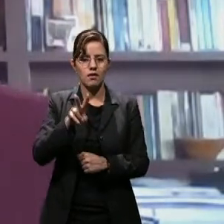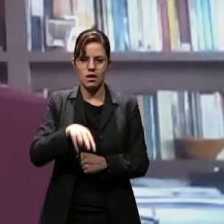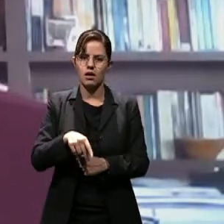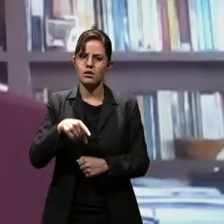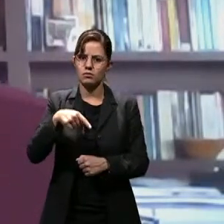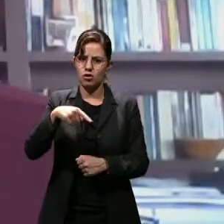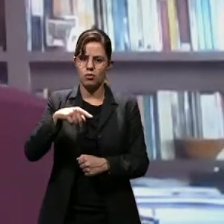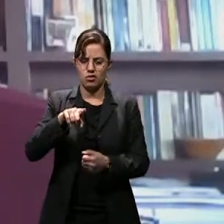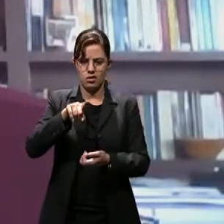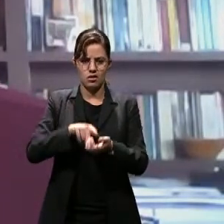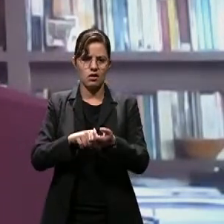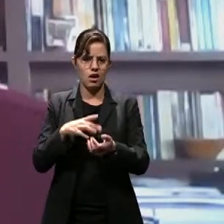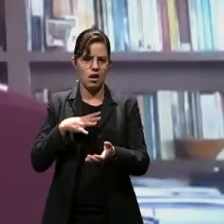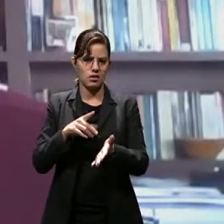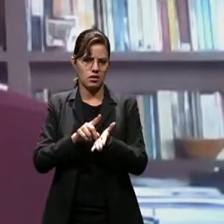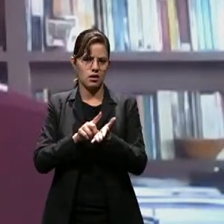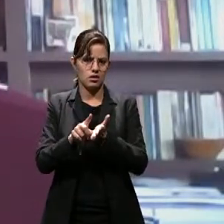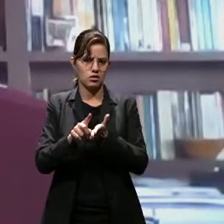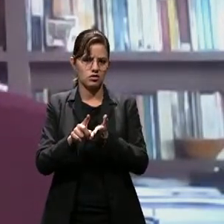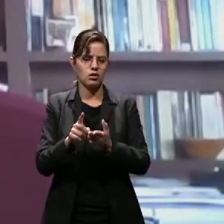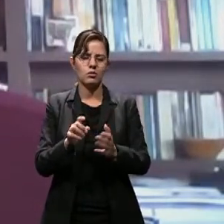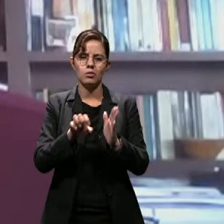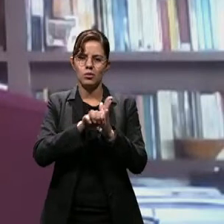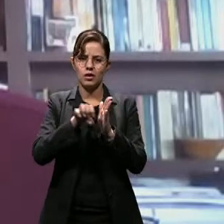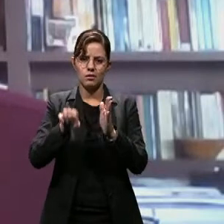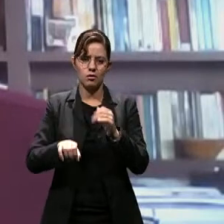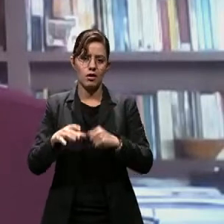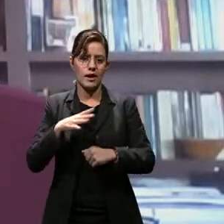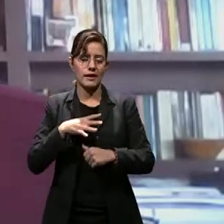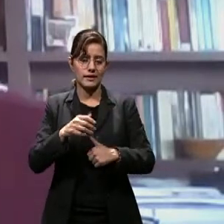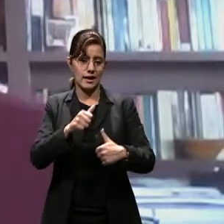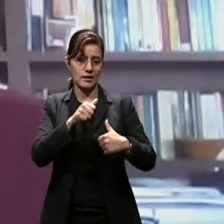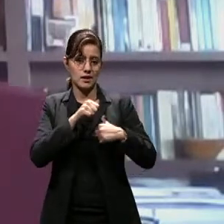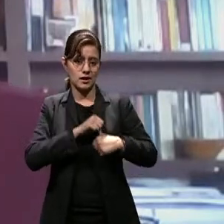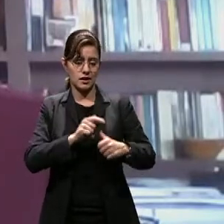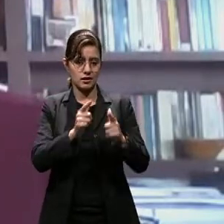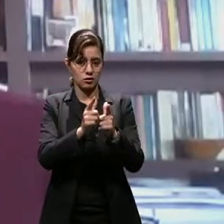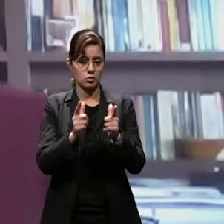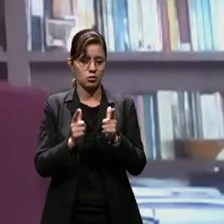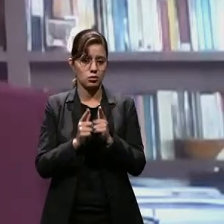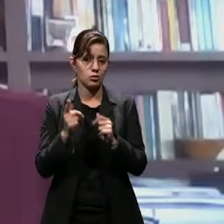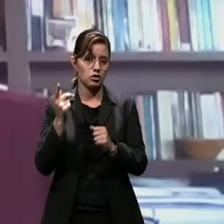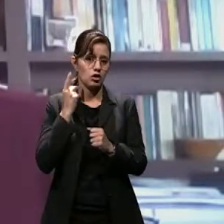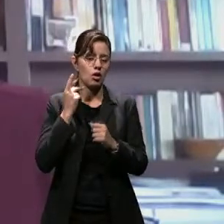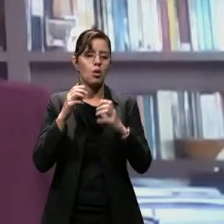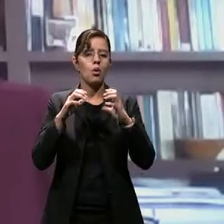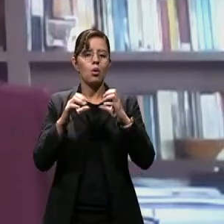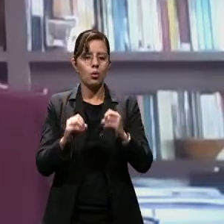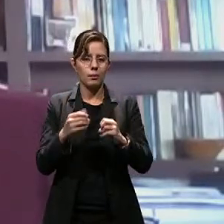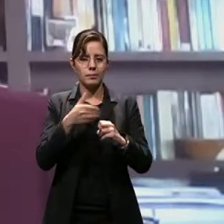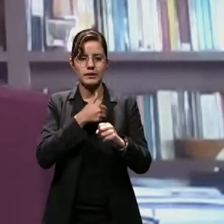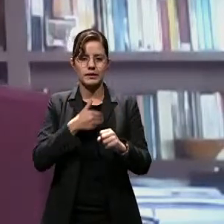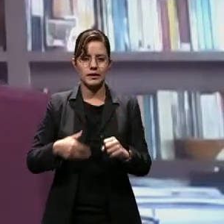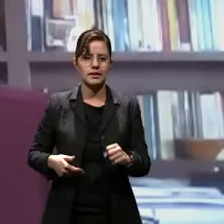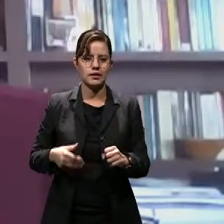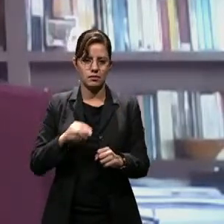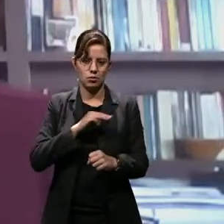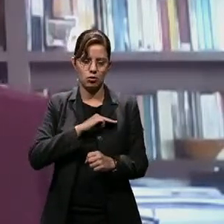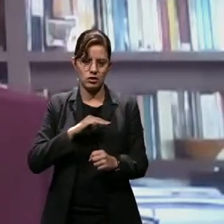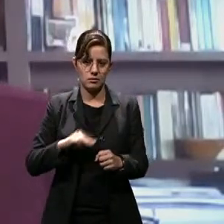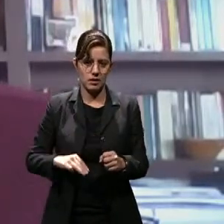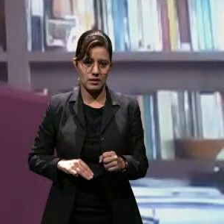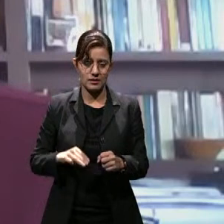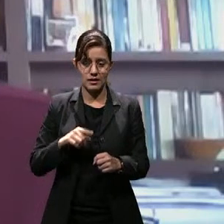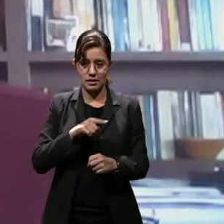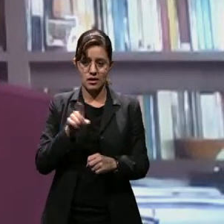right subject with practices that the municipal party leaders, etc., continue to reject